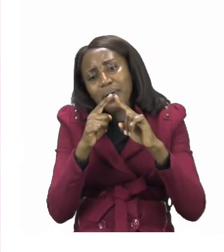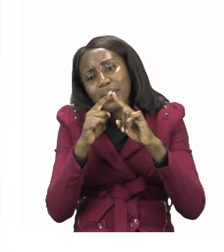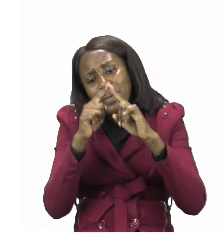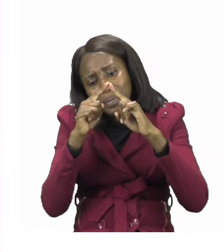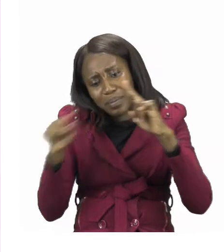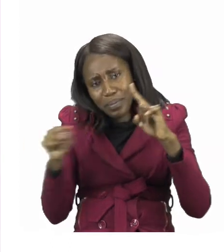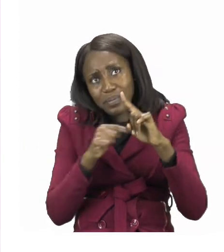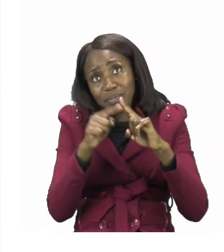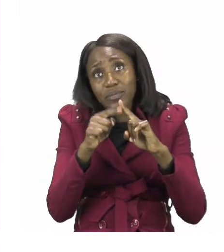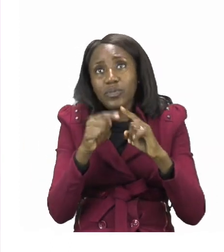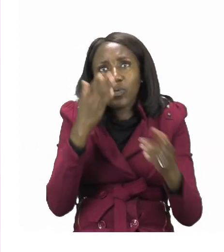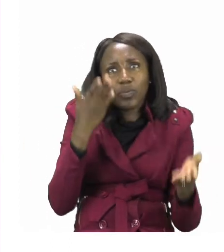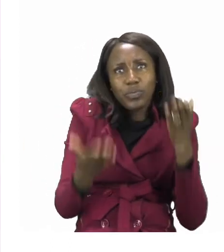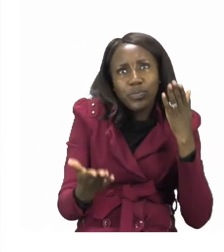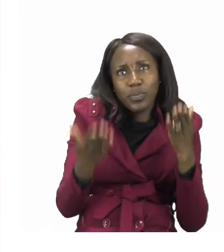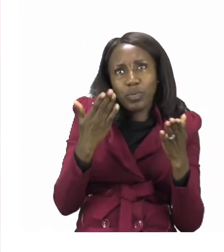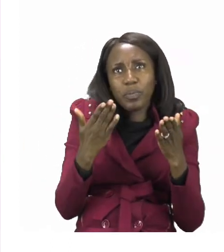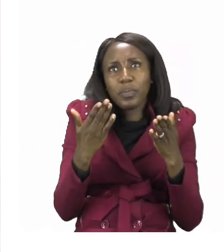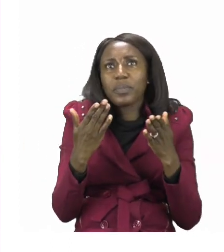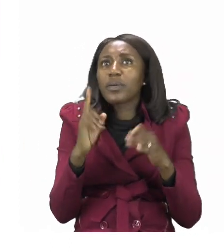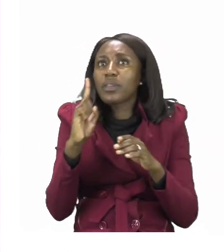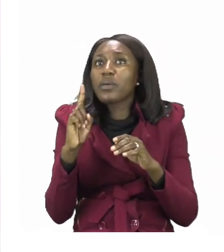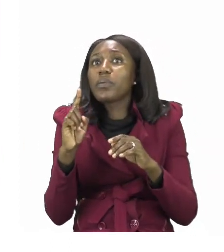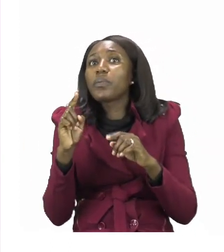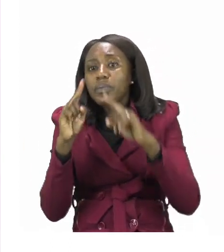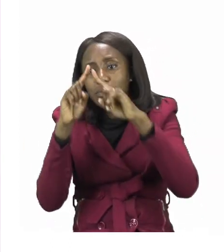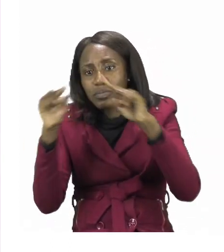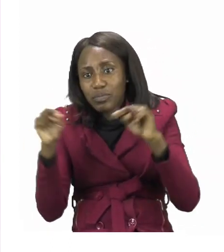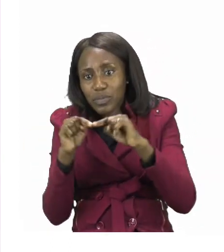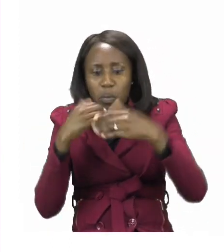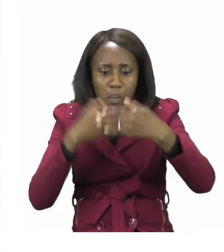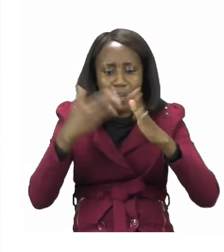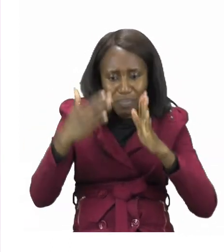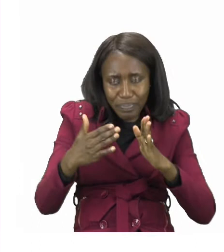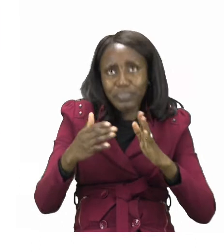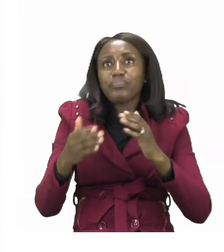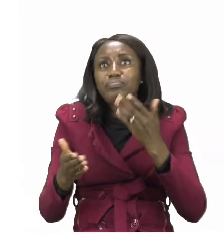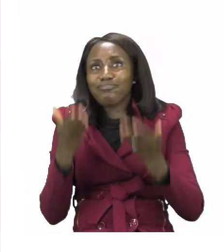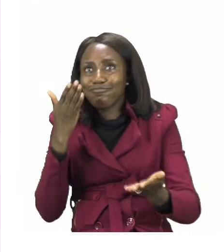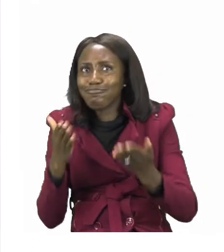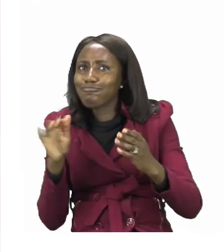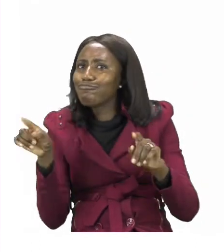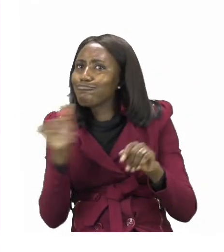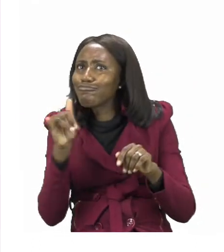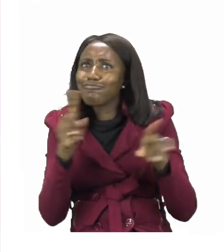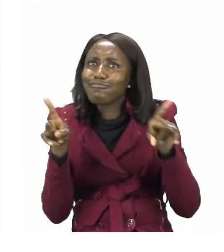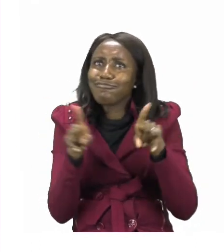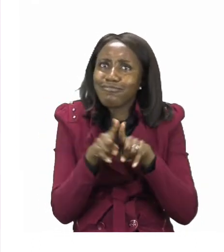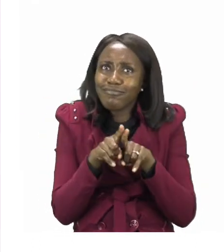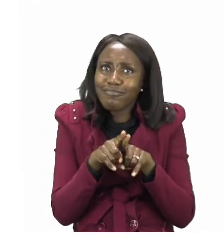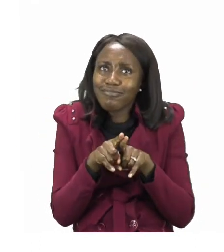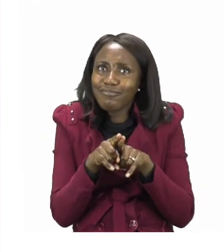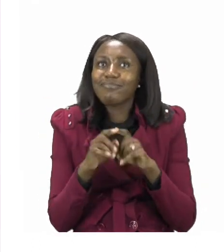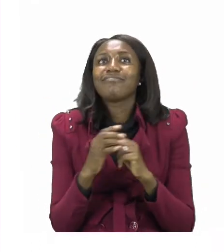3D shapes. It's our job to draw a line to match the 3D shapes to their